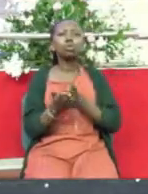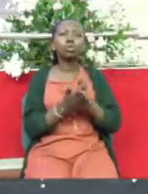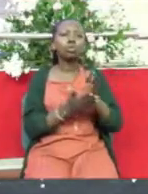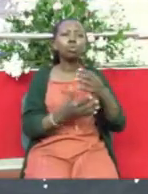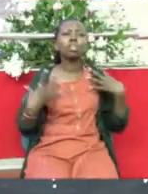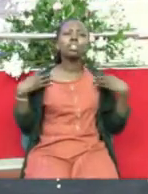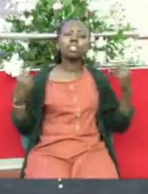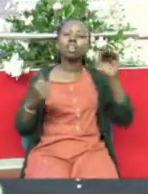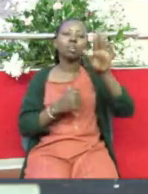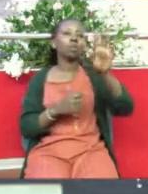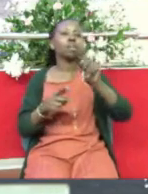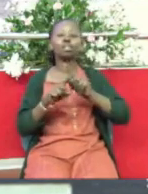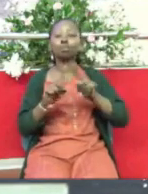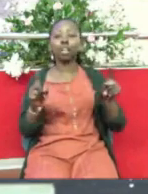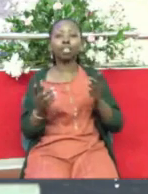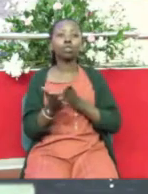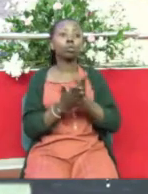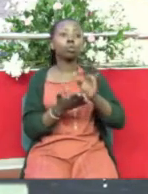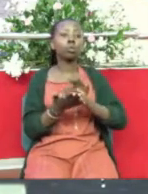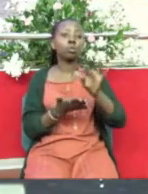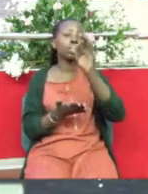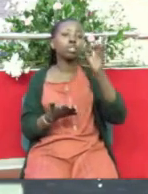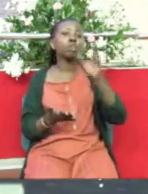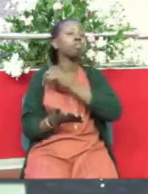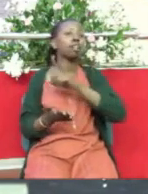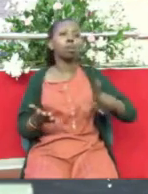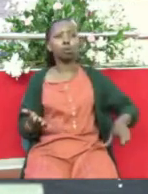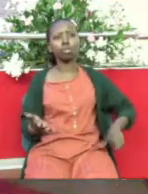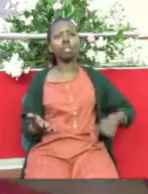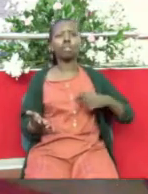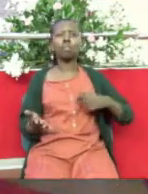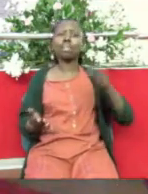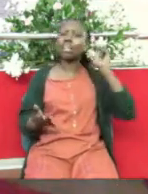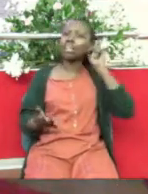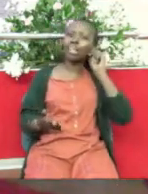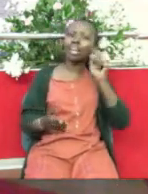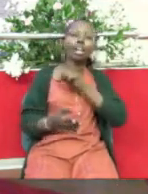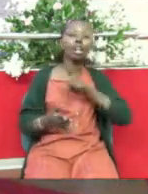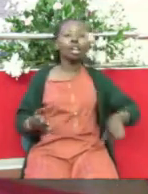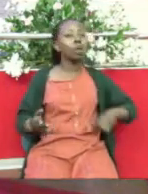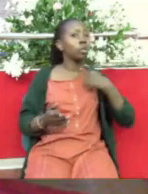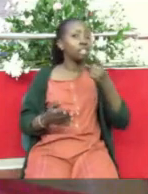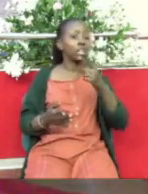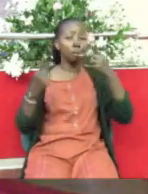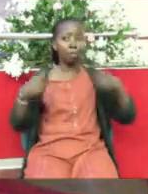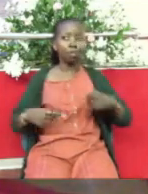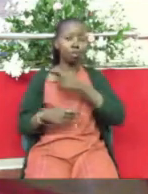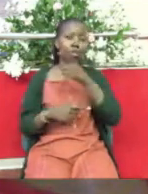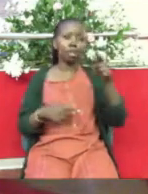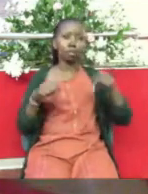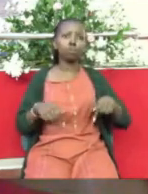Spirit of God. Nguvu wala uweza, lakini ni kwa roho wa Bwana. And I can hear the Lord telling somebody here this morning,